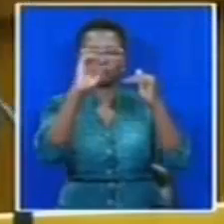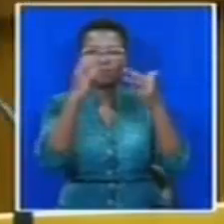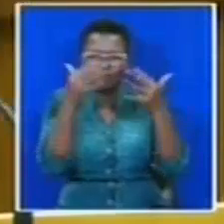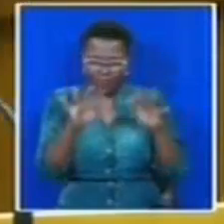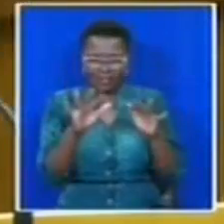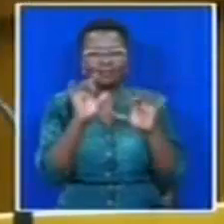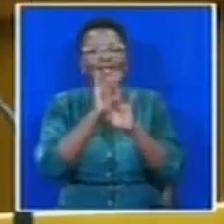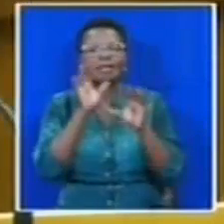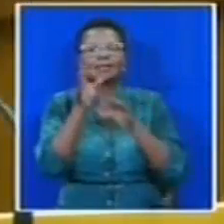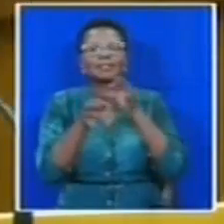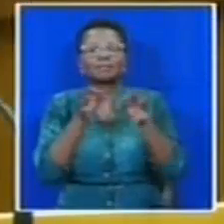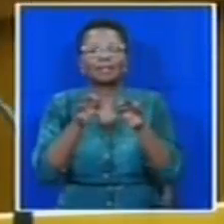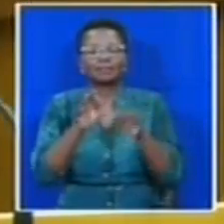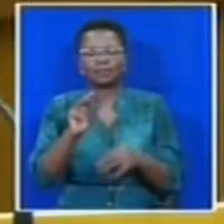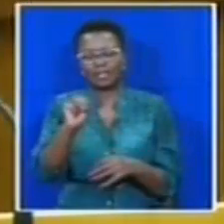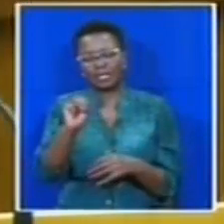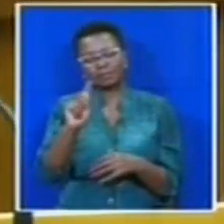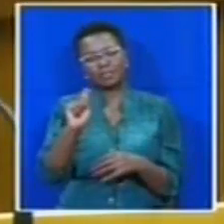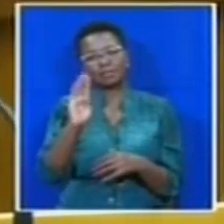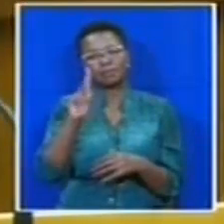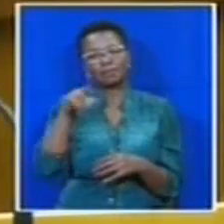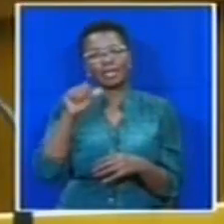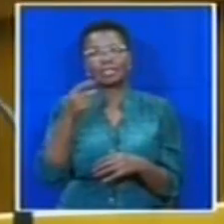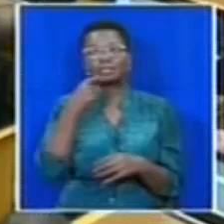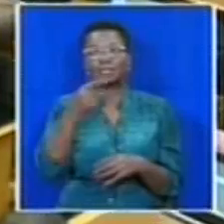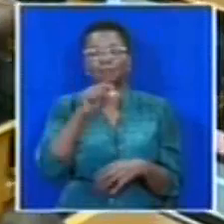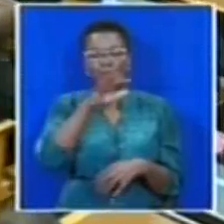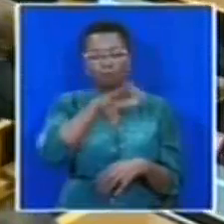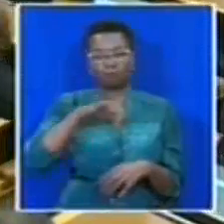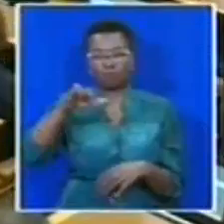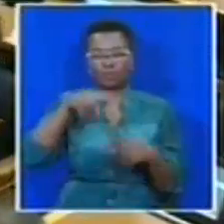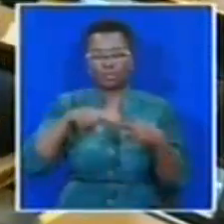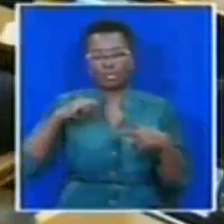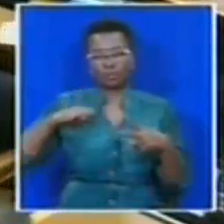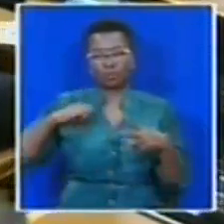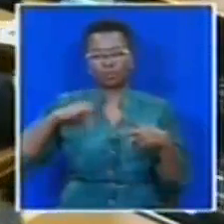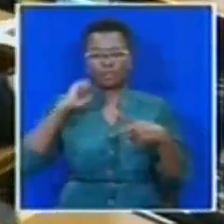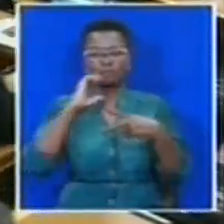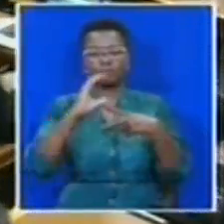ahead, the MTBPS proposes that provinces and municipalities should be allocated